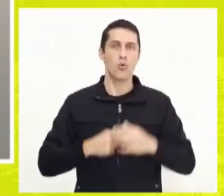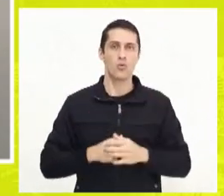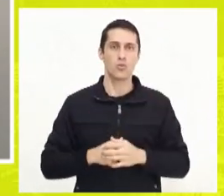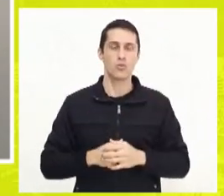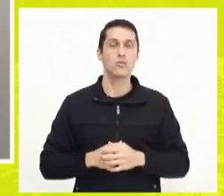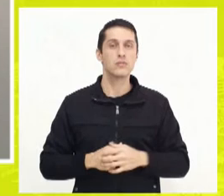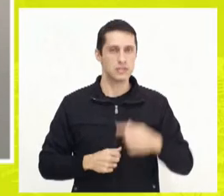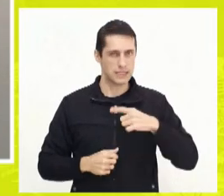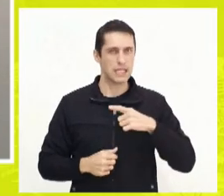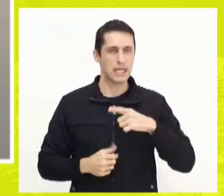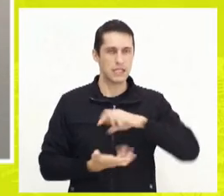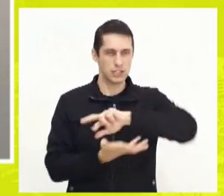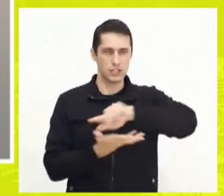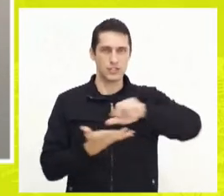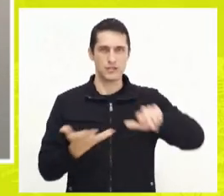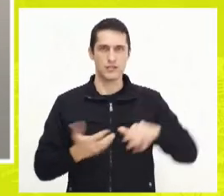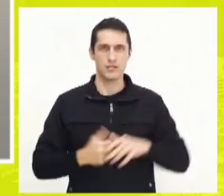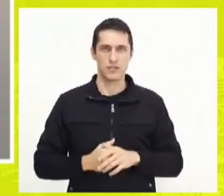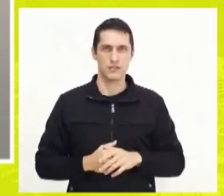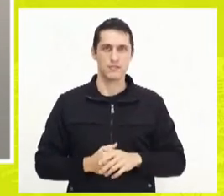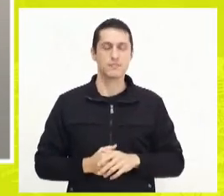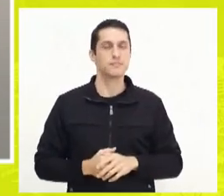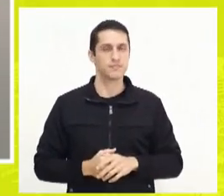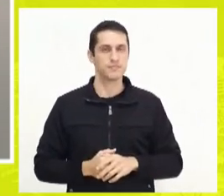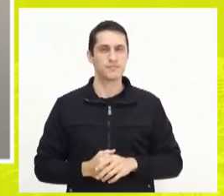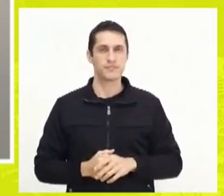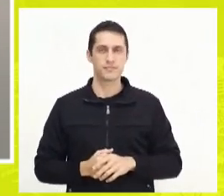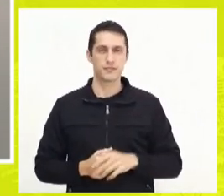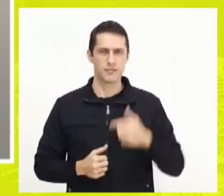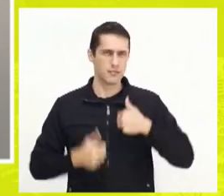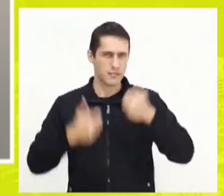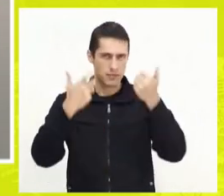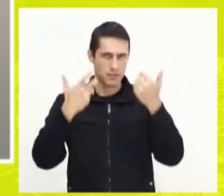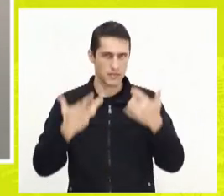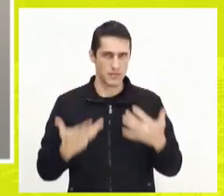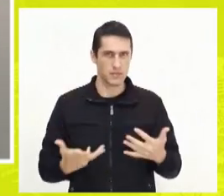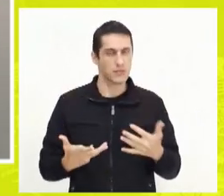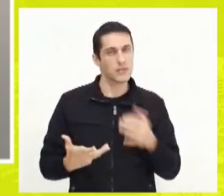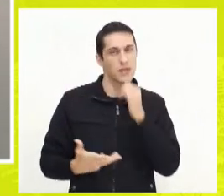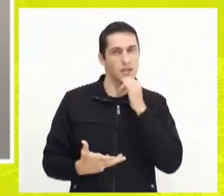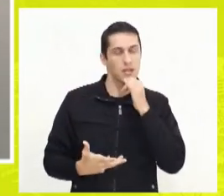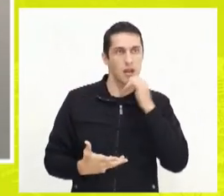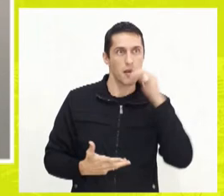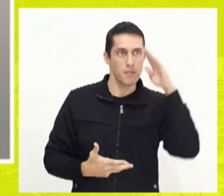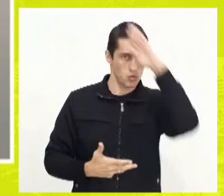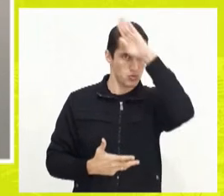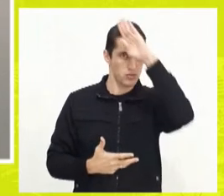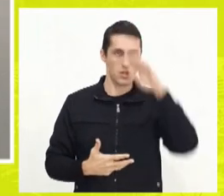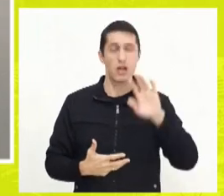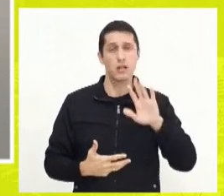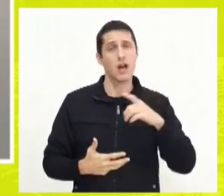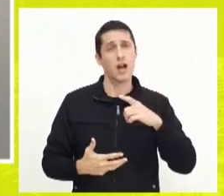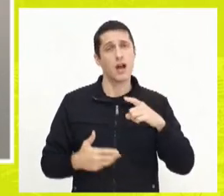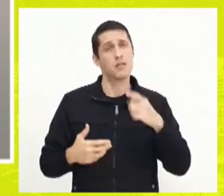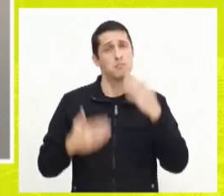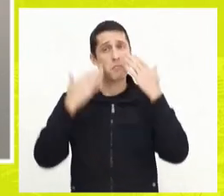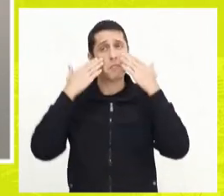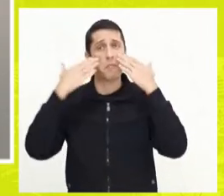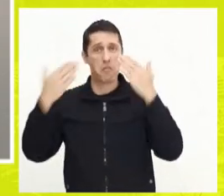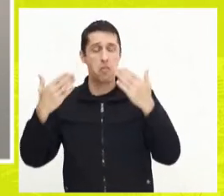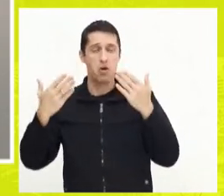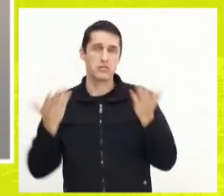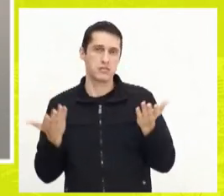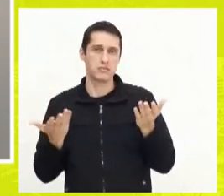be attacked can be directly by an authority like we have been well i'm talking about president bolsonaro it's the most